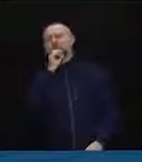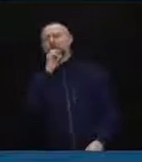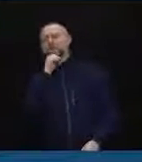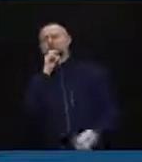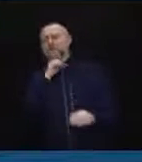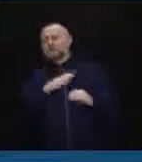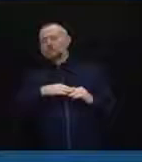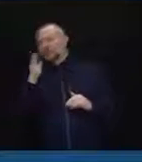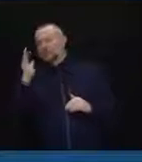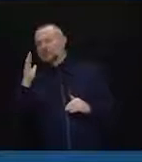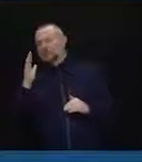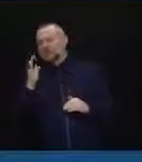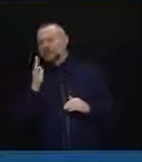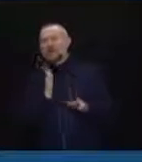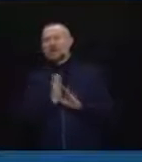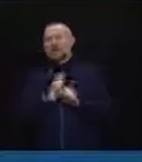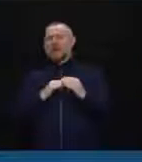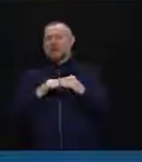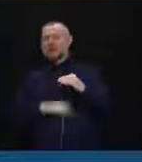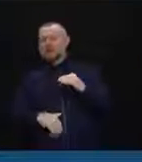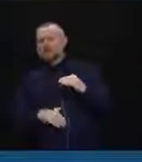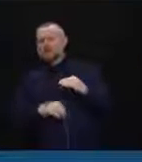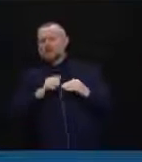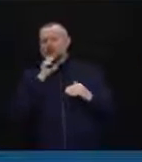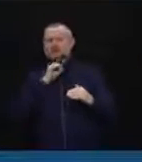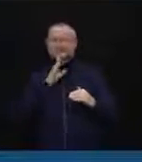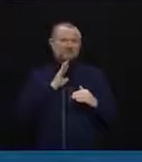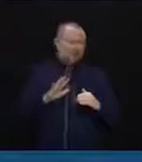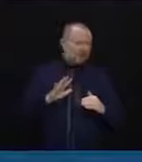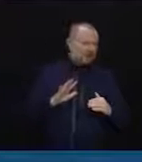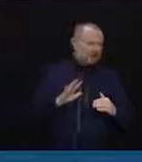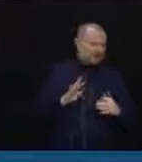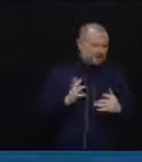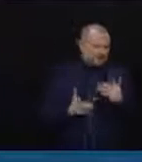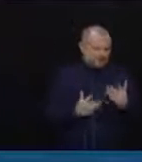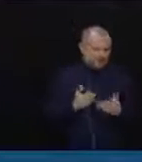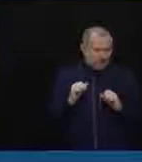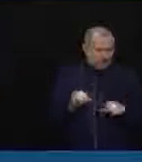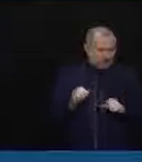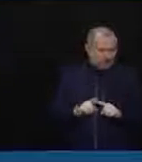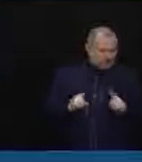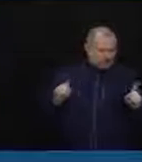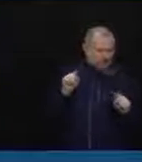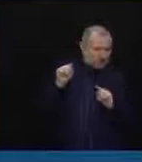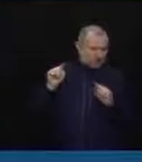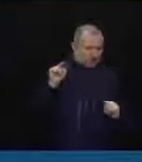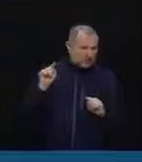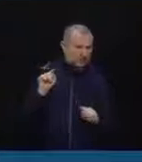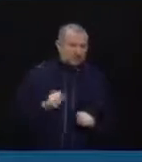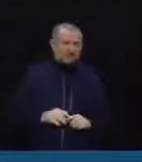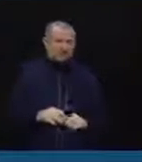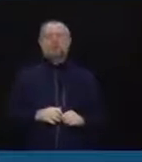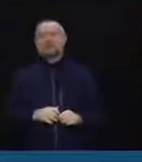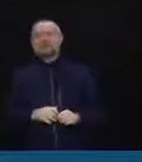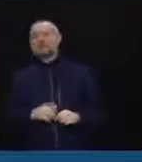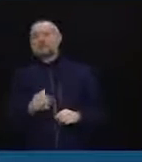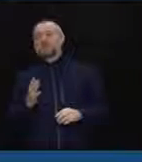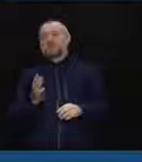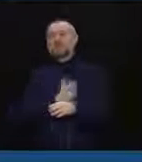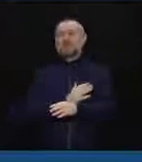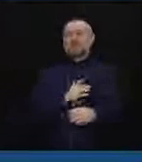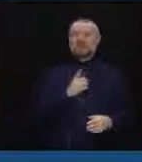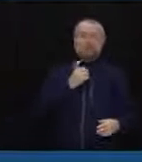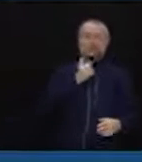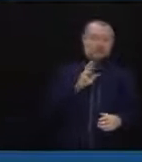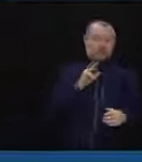vaccination eligibility based about what we know on approval. Could there be a difference? And if you care, Dr. Bass, to comment on what prep the state is doing to